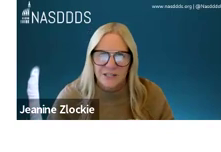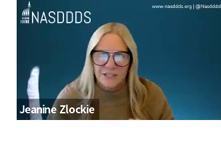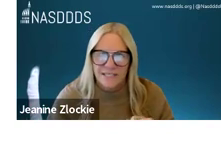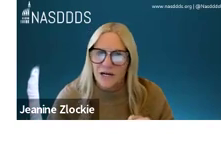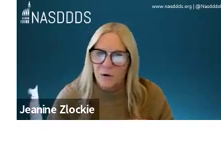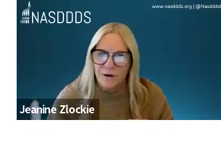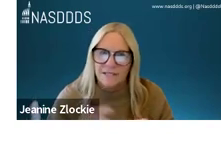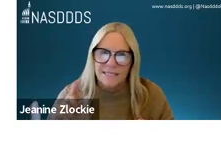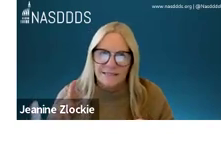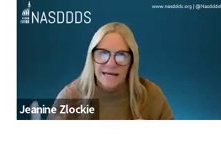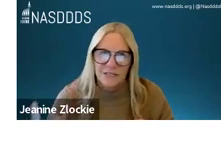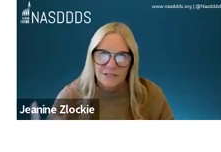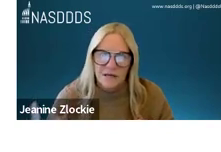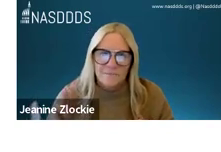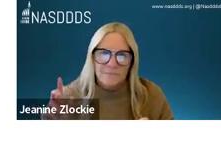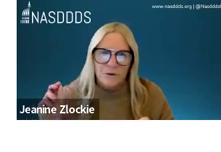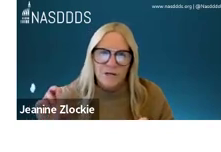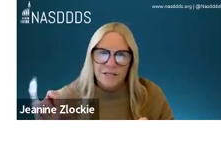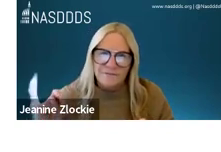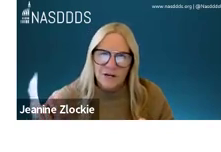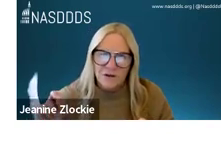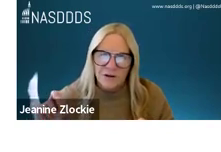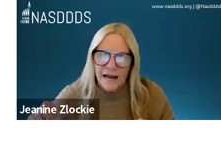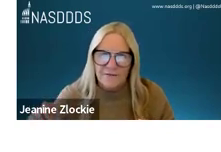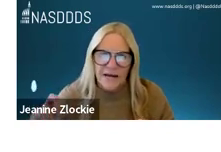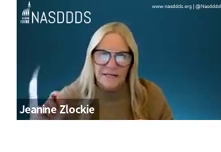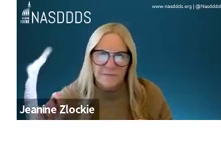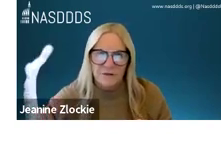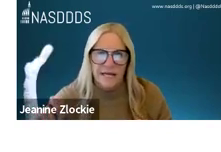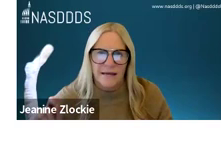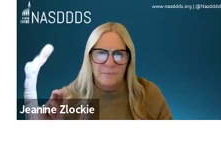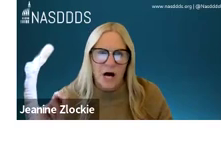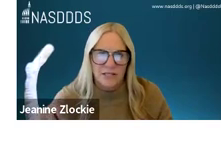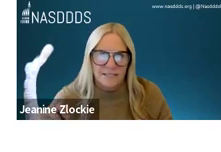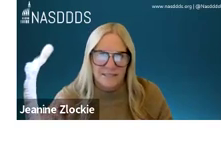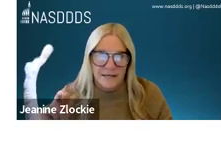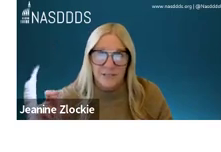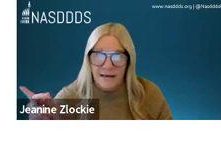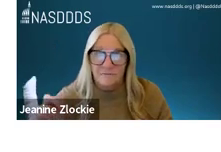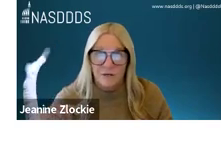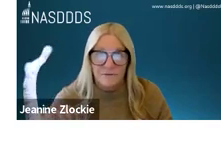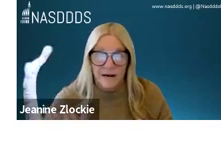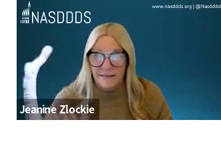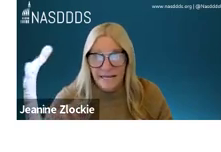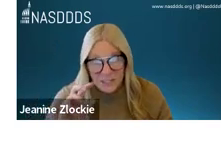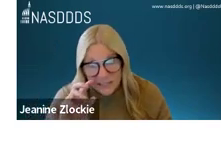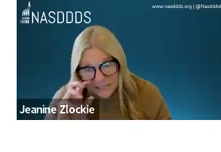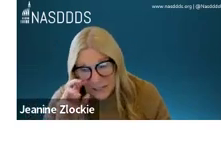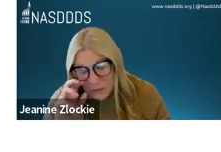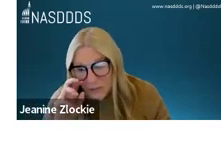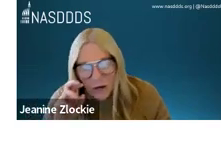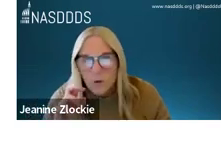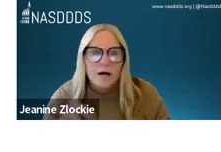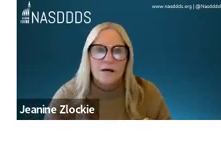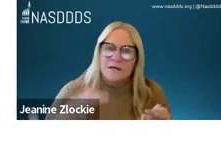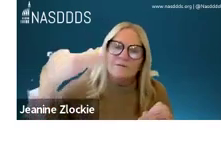director letters that go out, and these letters really further clarify and communicate policies that are set forth in regulations. Because